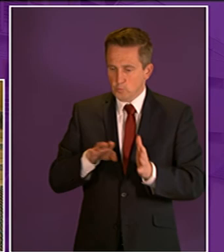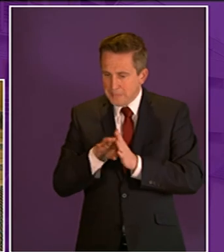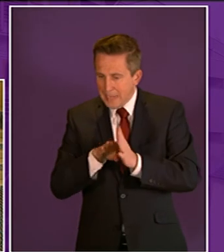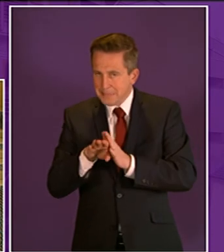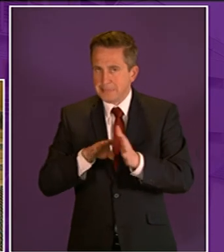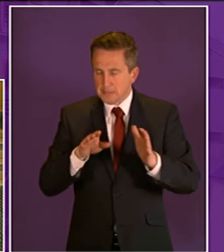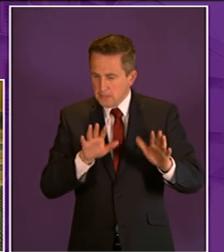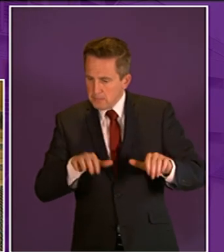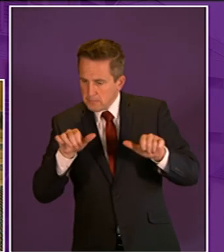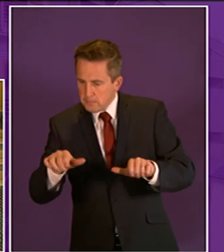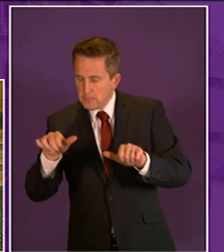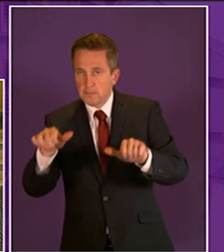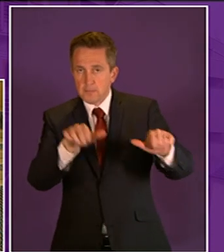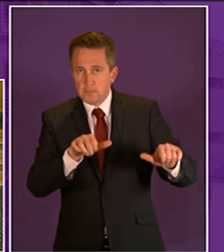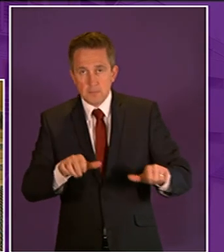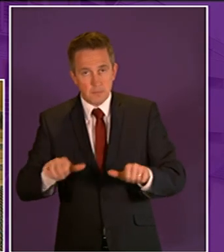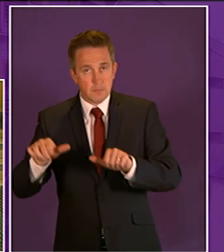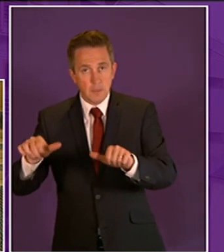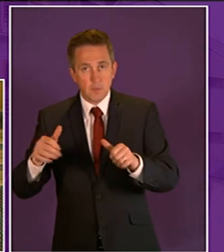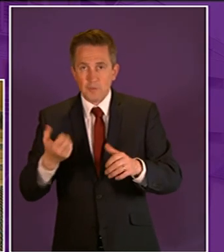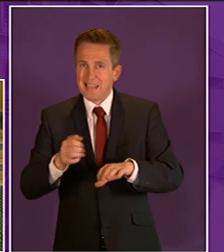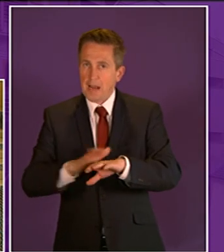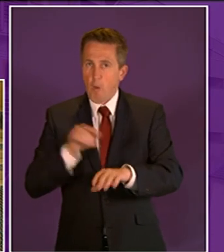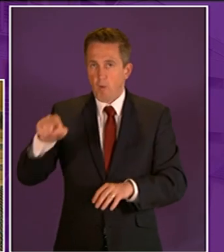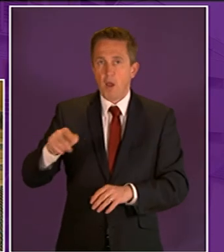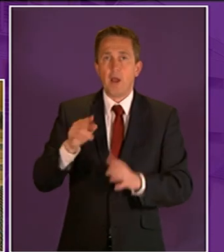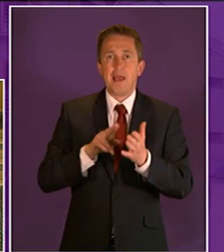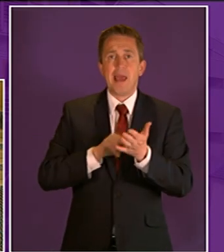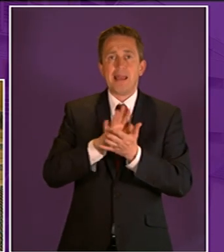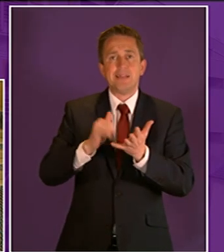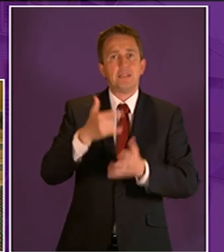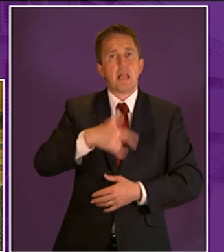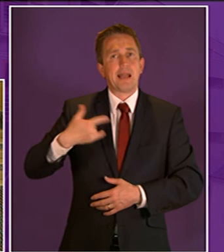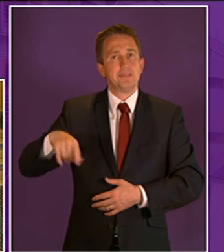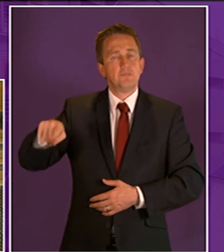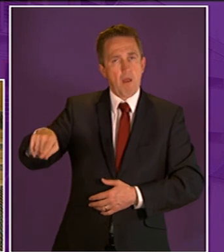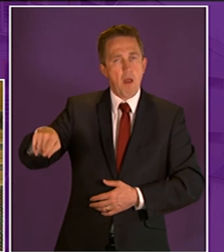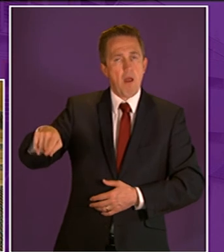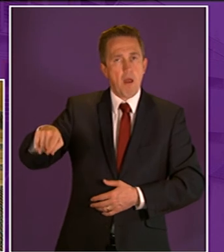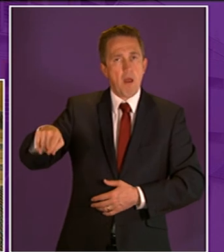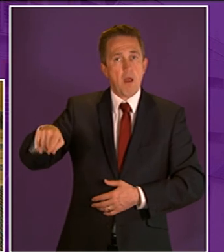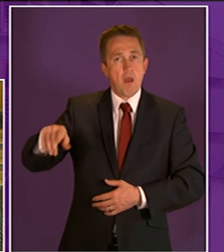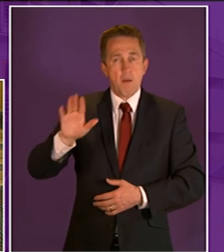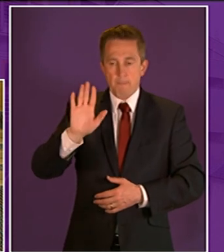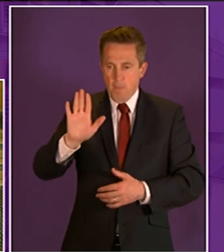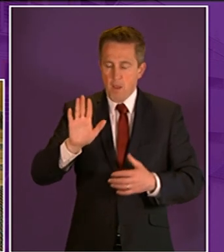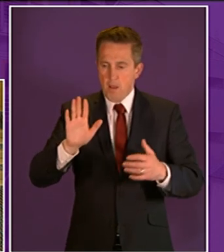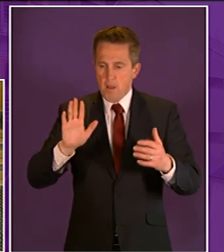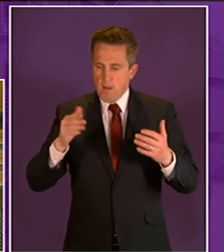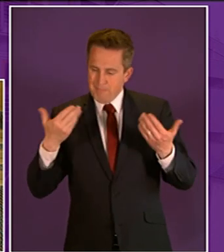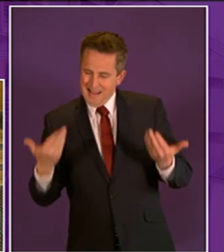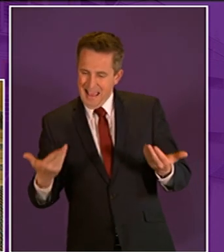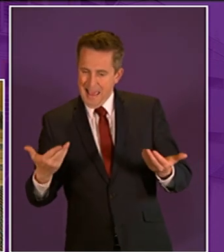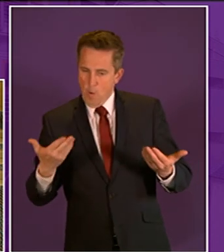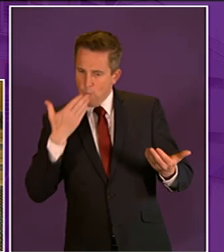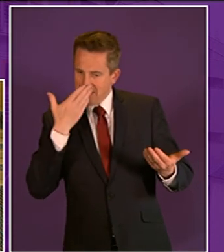tested, and it had to be done in a safe way. But we are very much through the recovery stage,